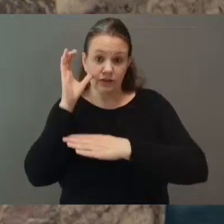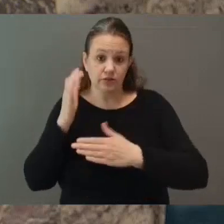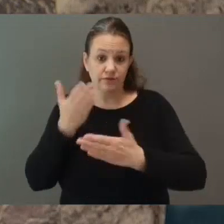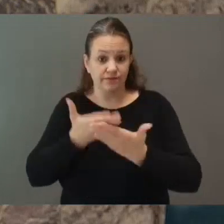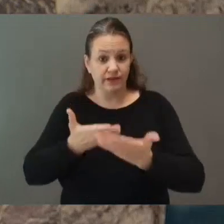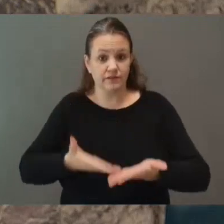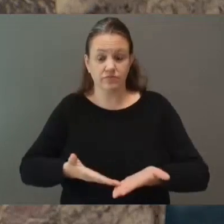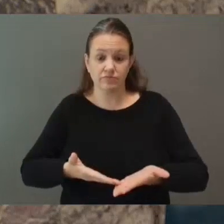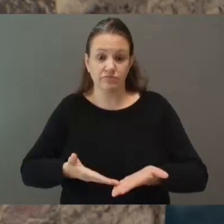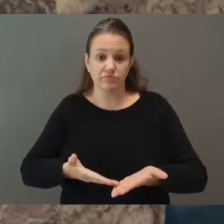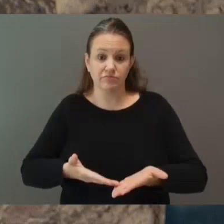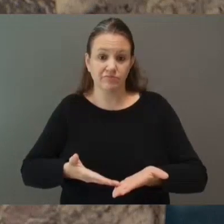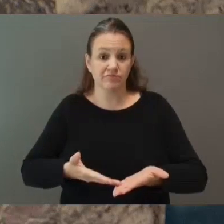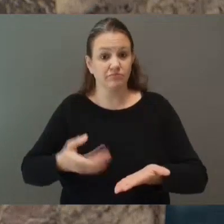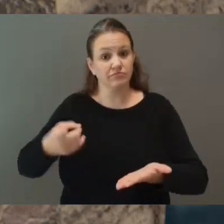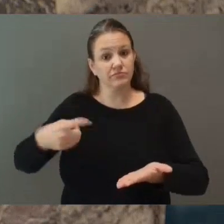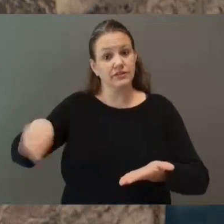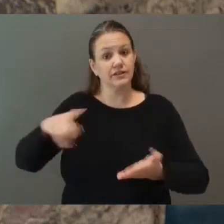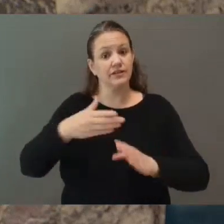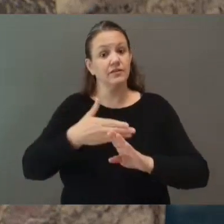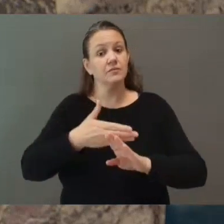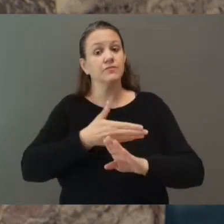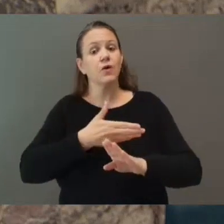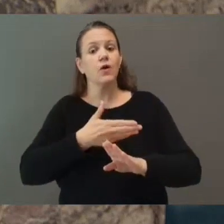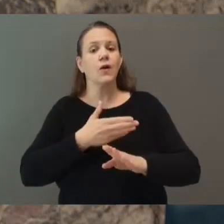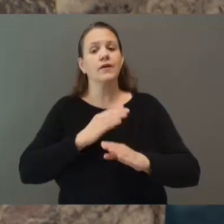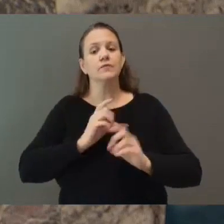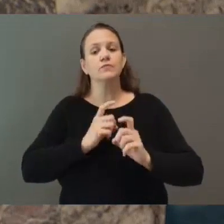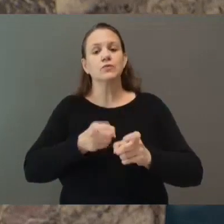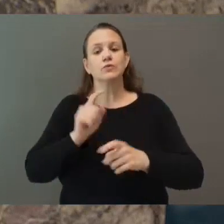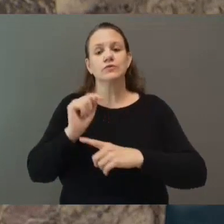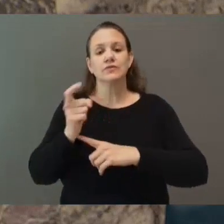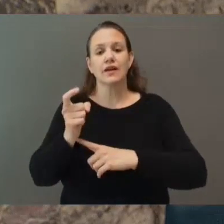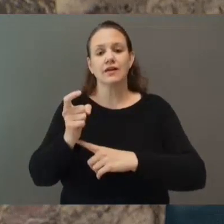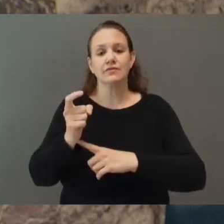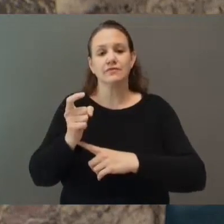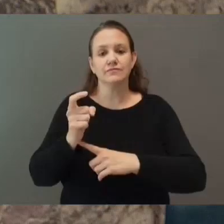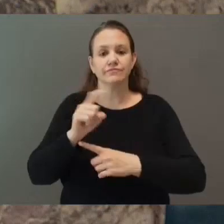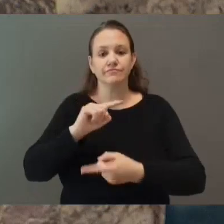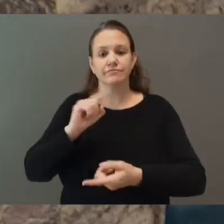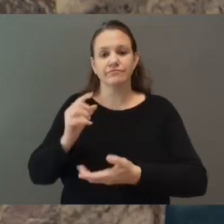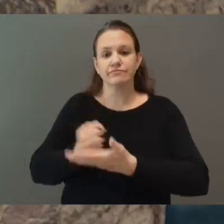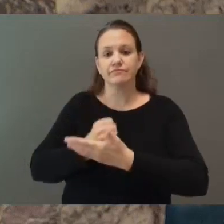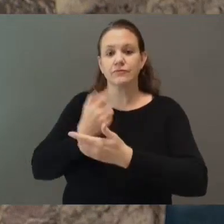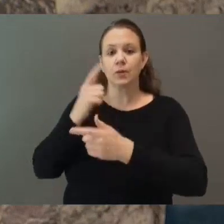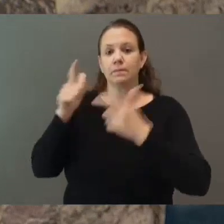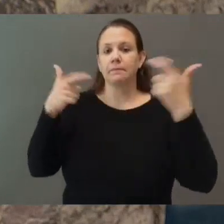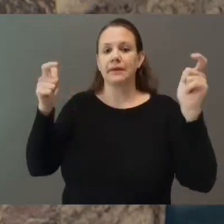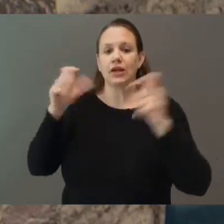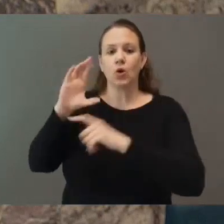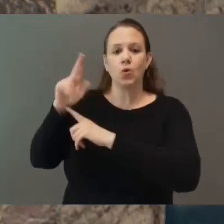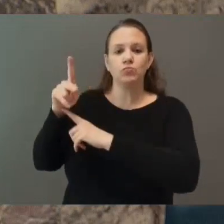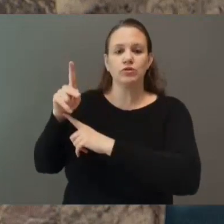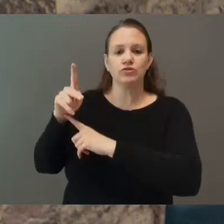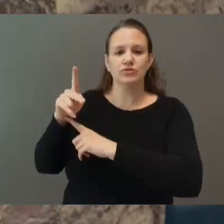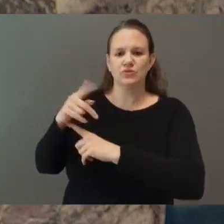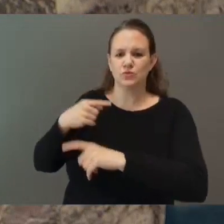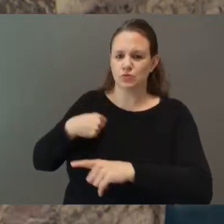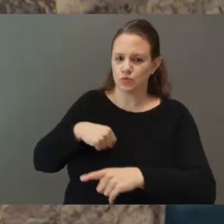where we've actually given tax. We have made them pay taxes because we know how incredibly important it is.